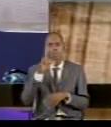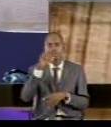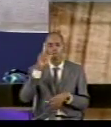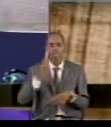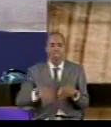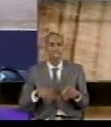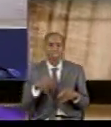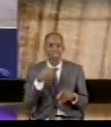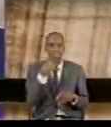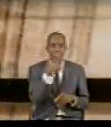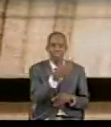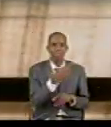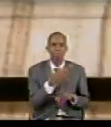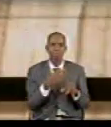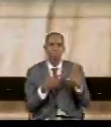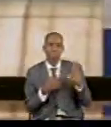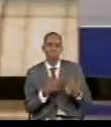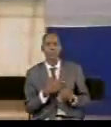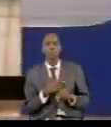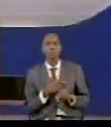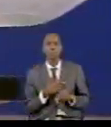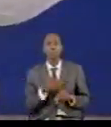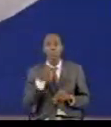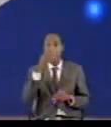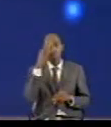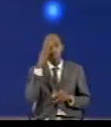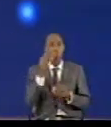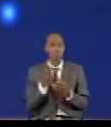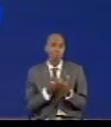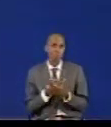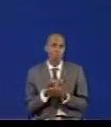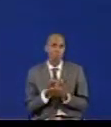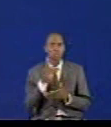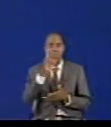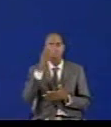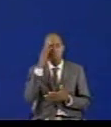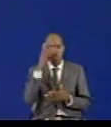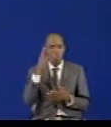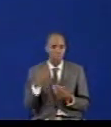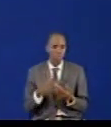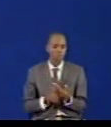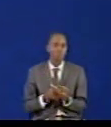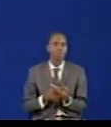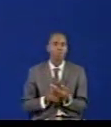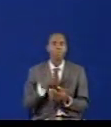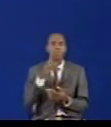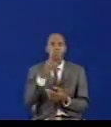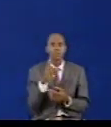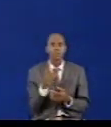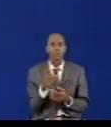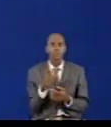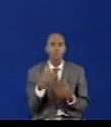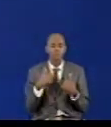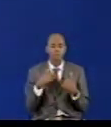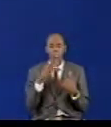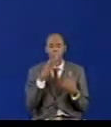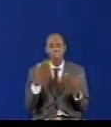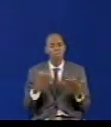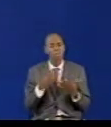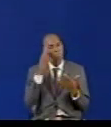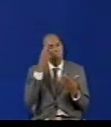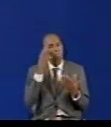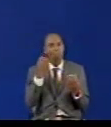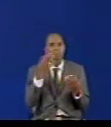to. You know the truth. You know the gospel. You've been here now for a number of